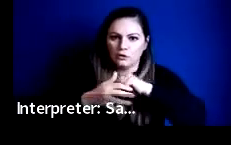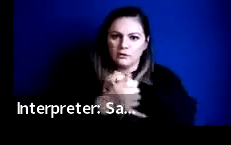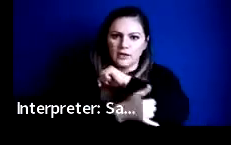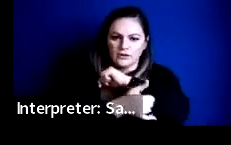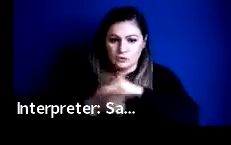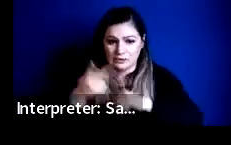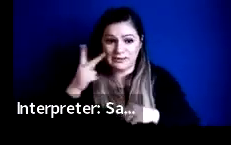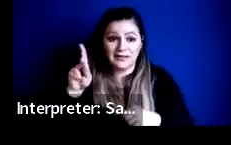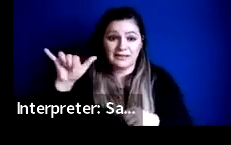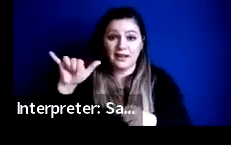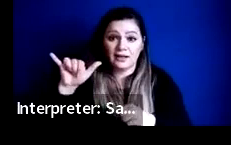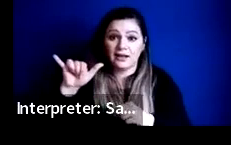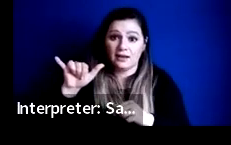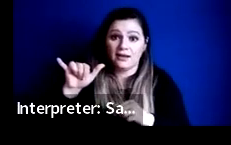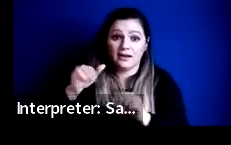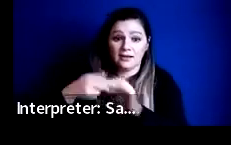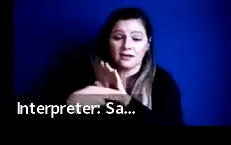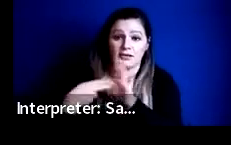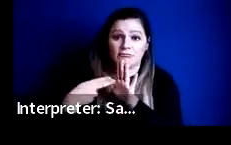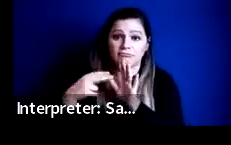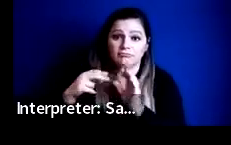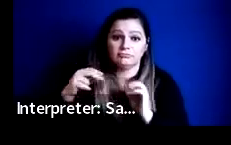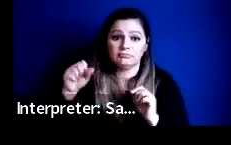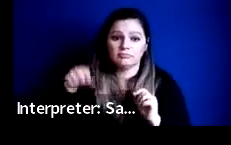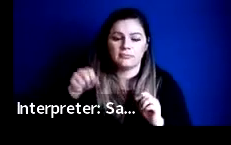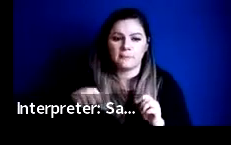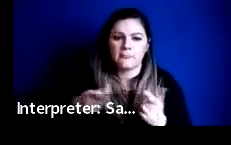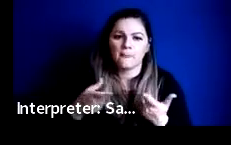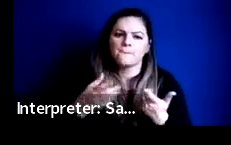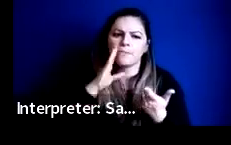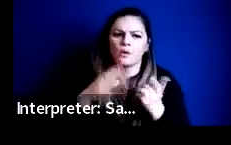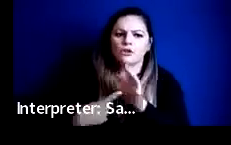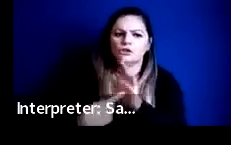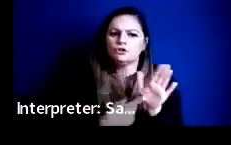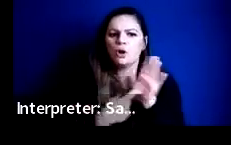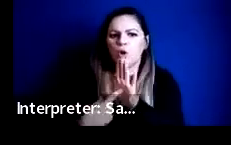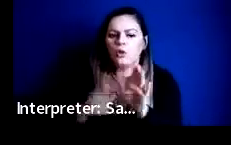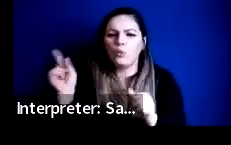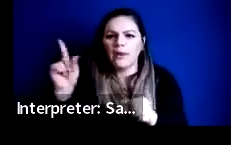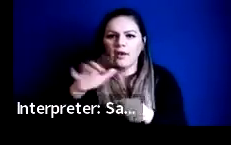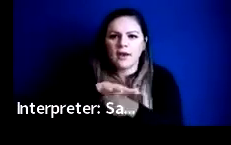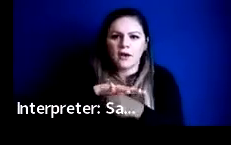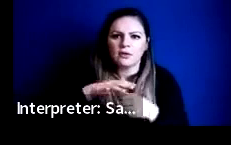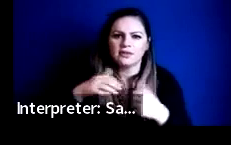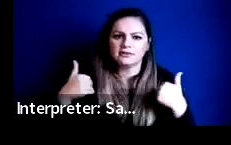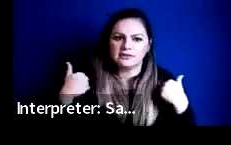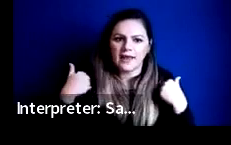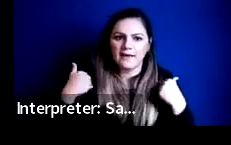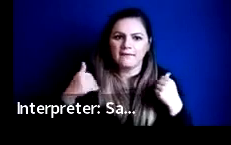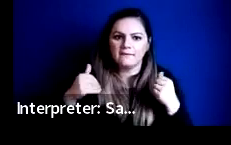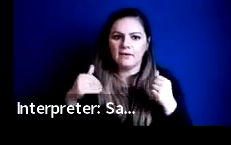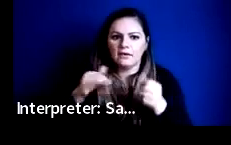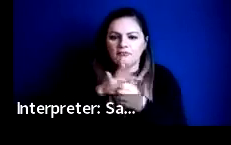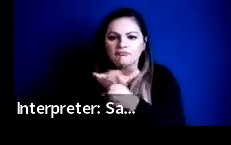here. But it kind of brings you through the areas with low or no access to